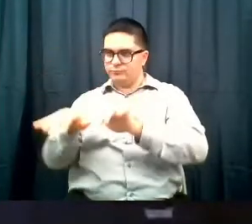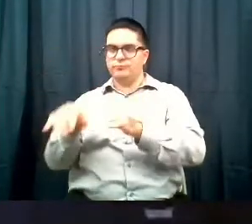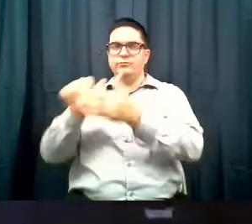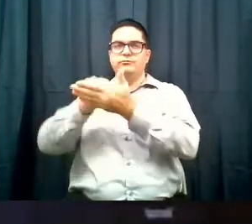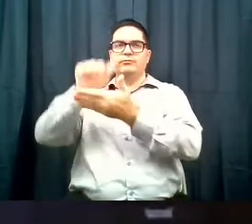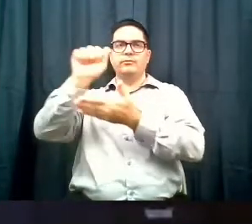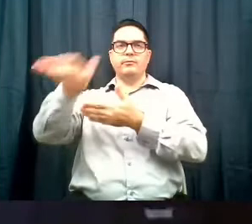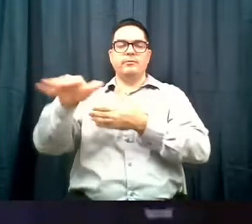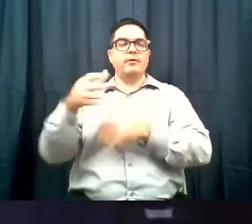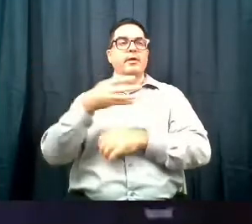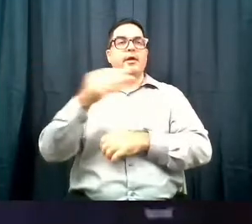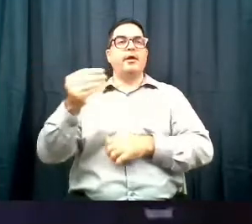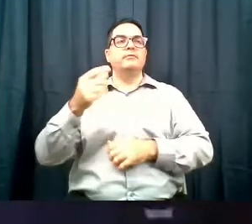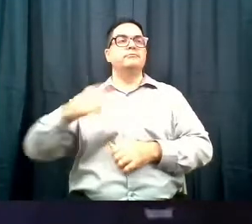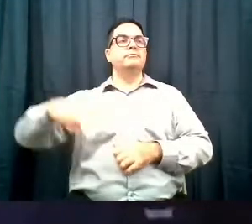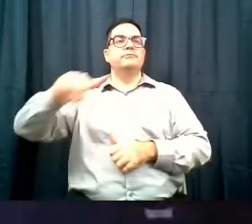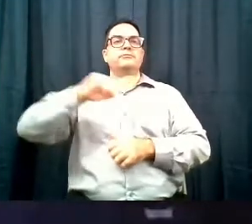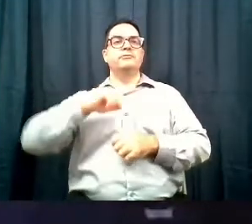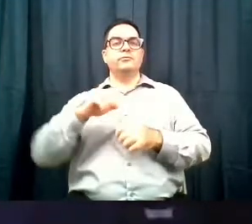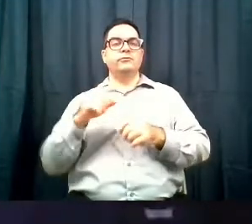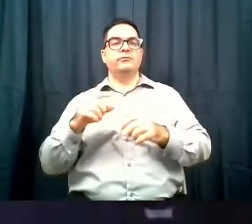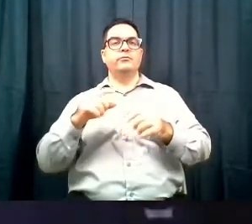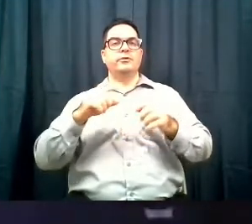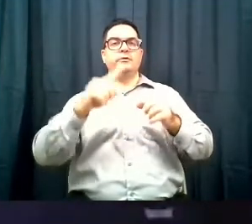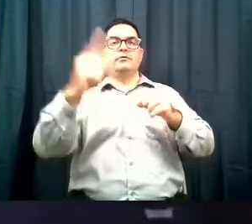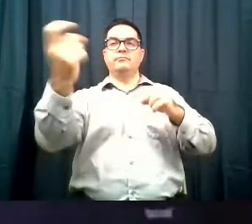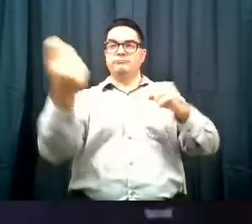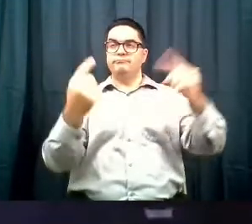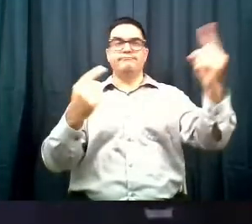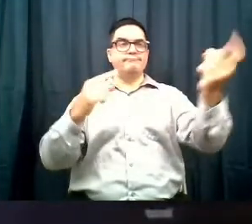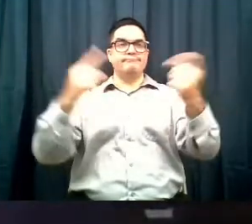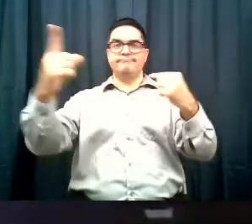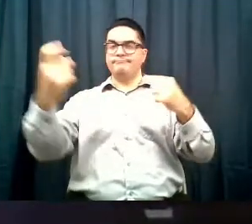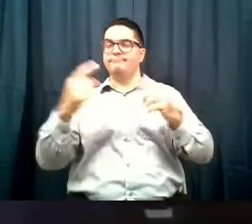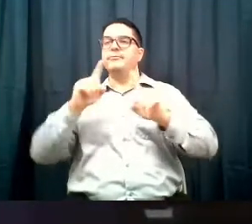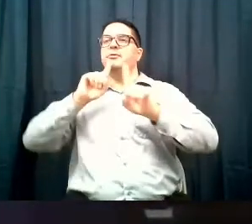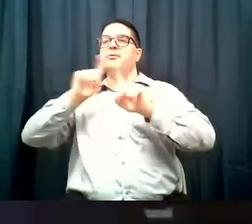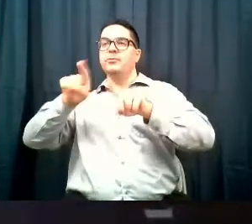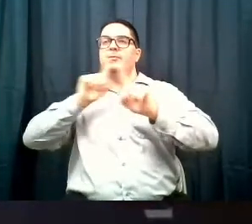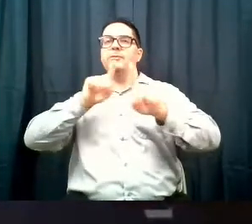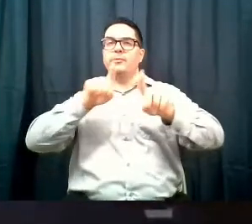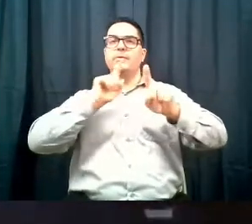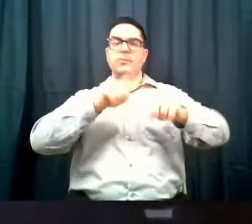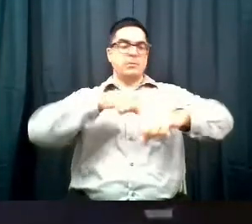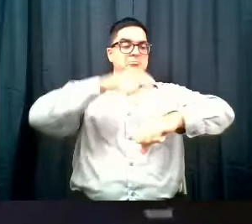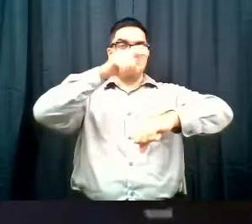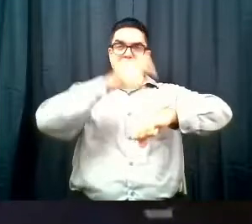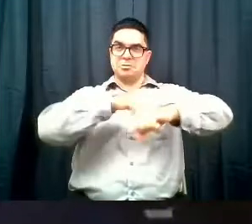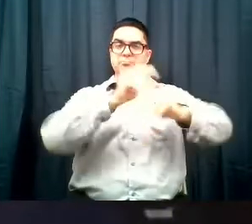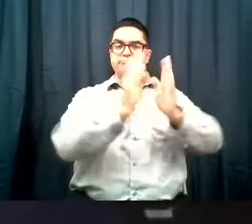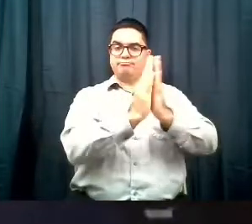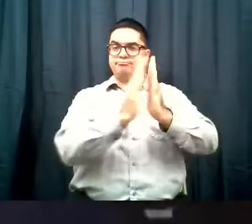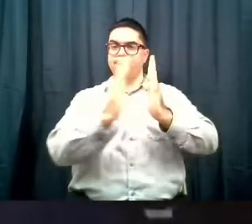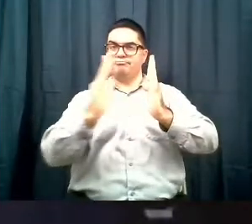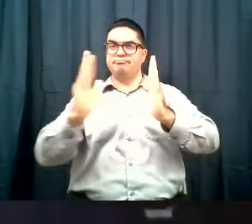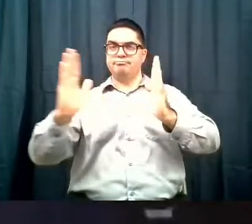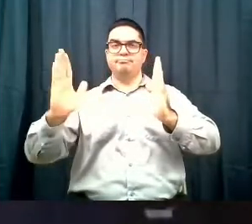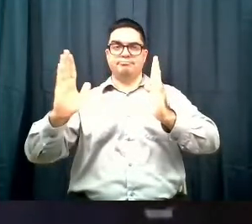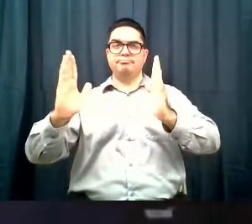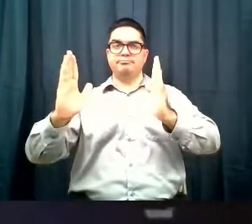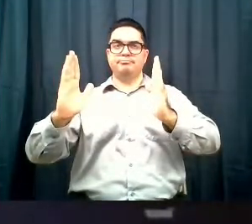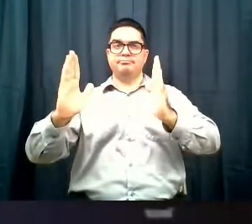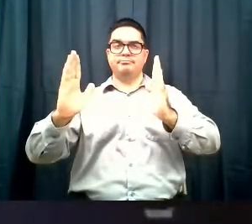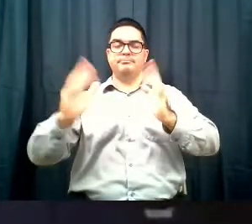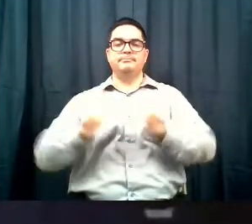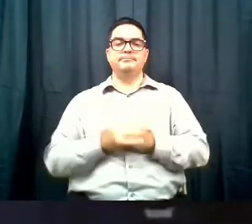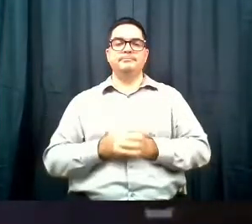answer these questions, as many as we can get to, at the assigned point towards the end of the meeting. Public